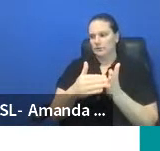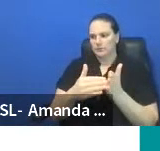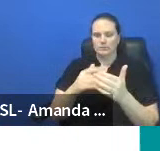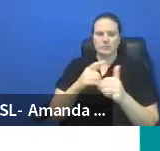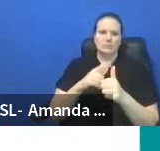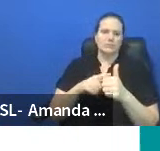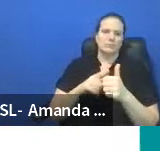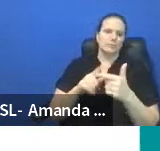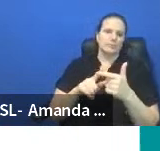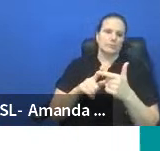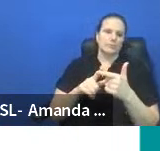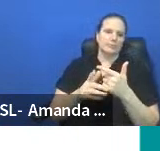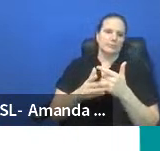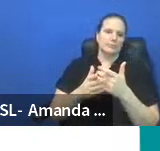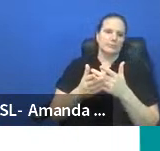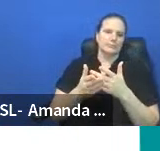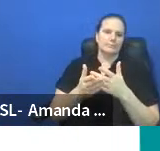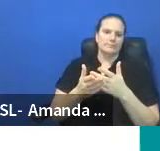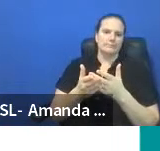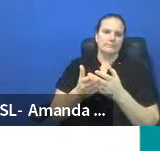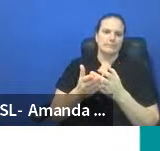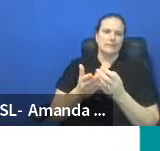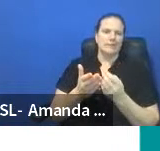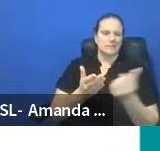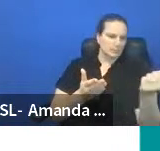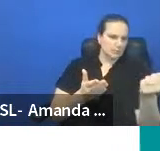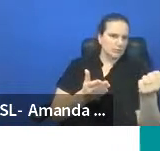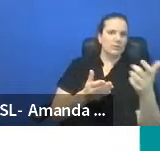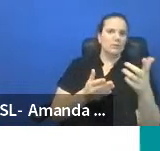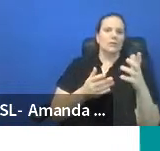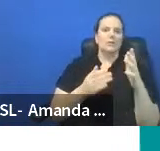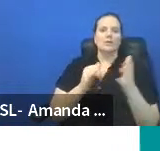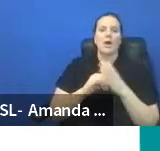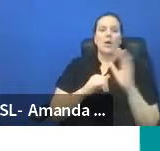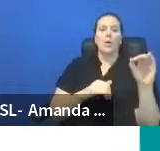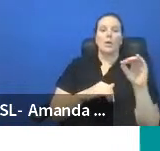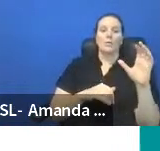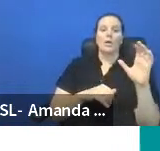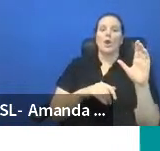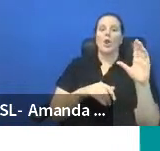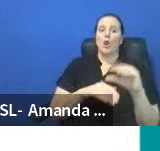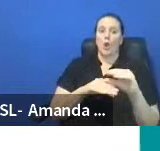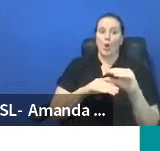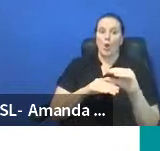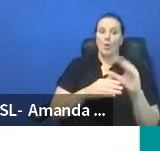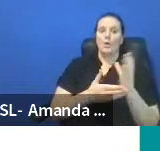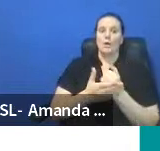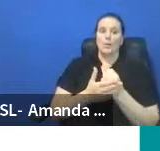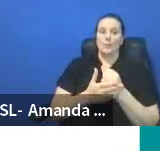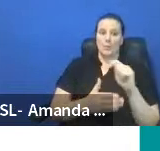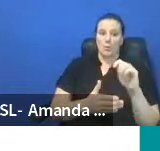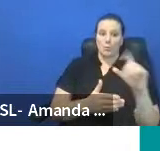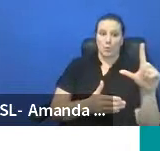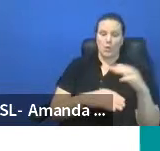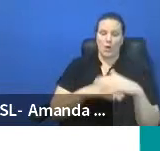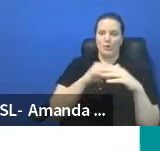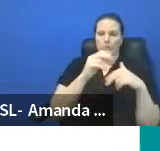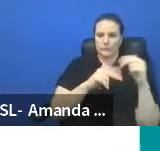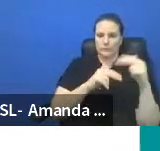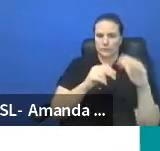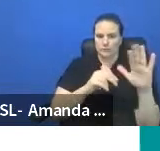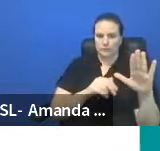You may have read about this in the newspaper. Oregon is planning to implement a low-income toll program on their facilities.